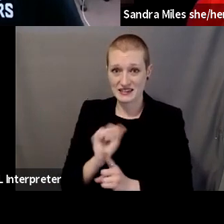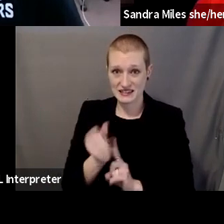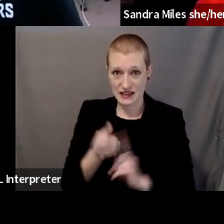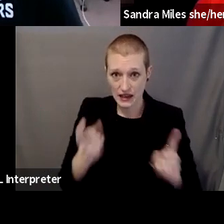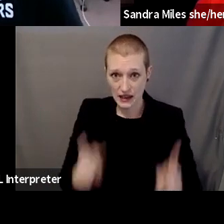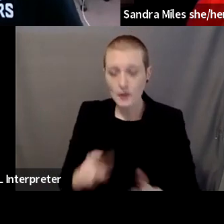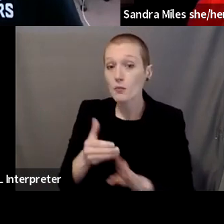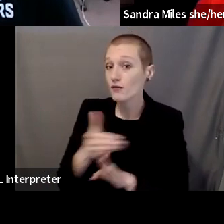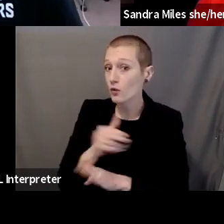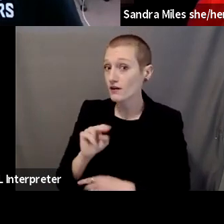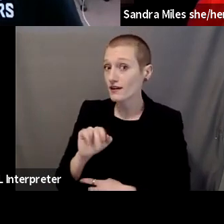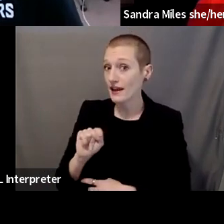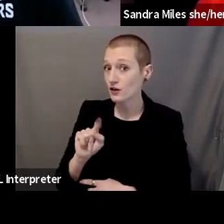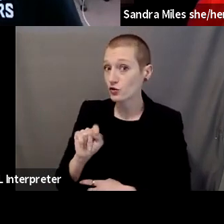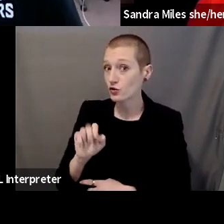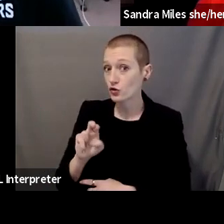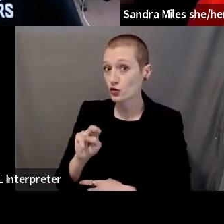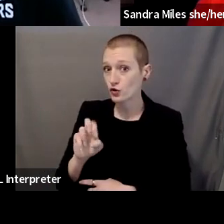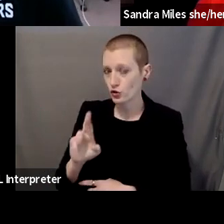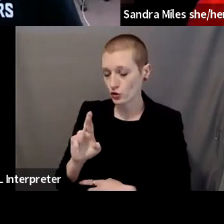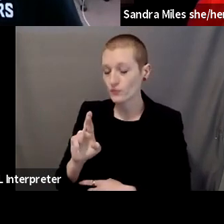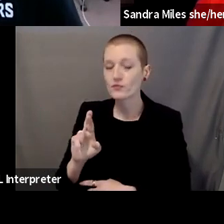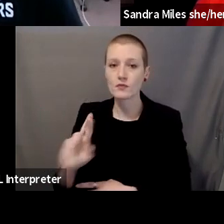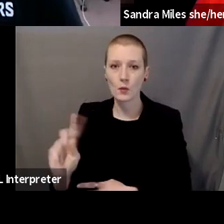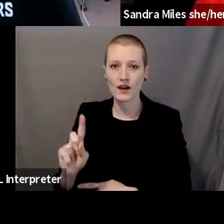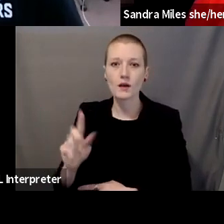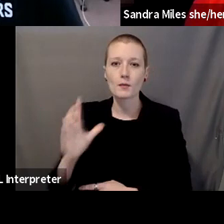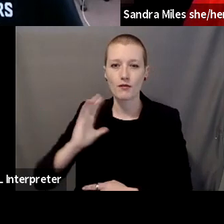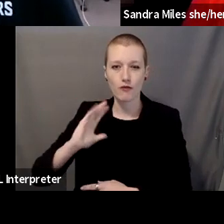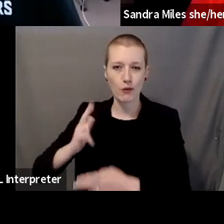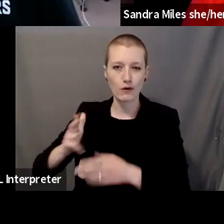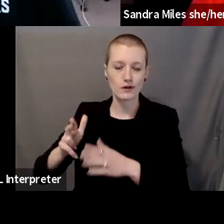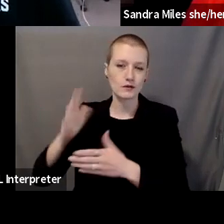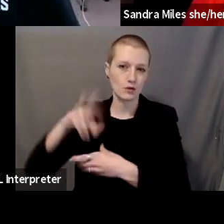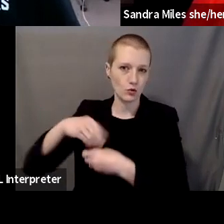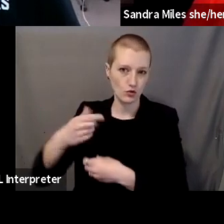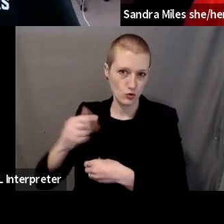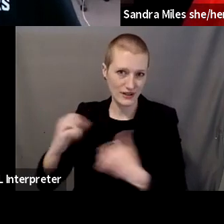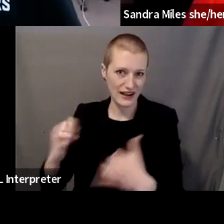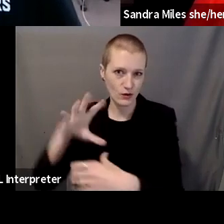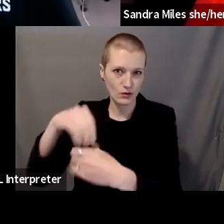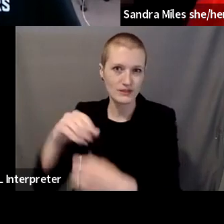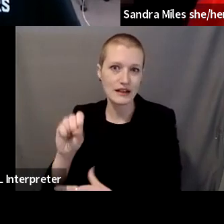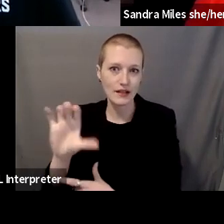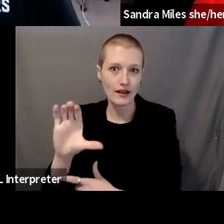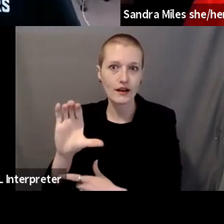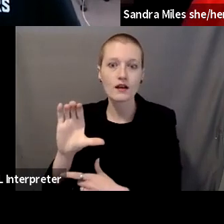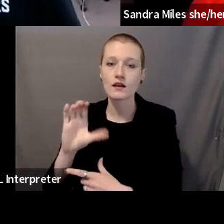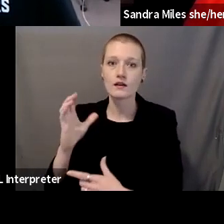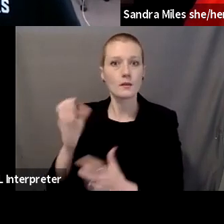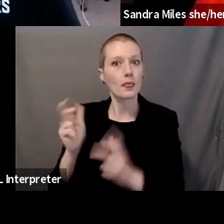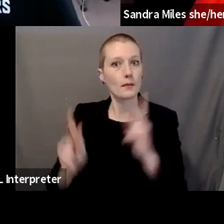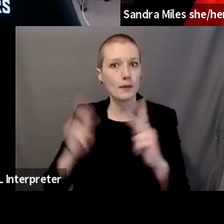these people rebelled in what was Georgia, that's now South Carolina, when they killed all these people on this